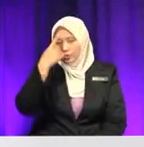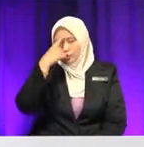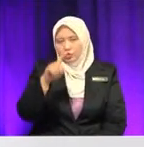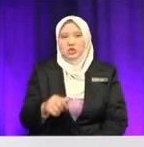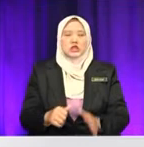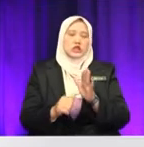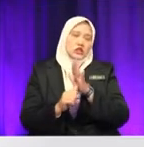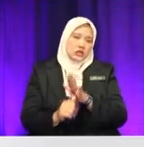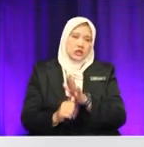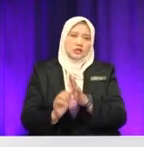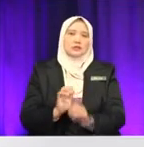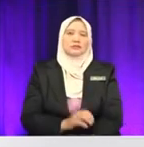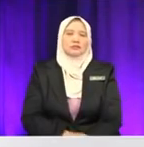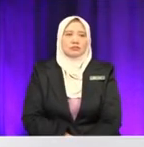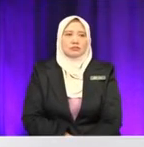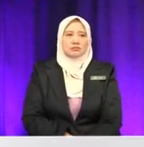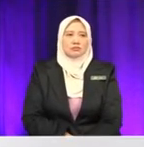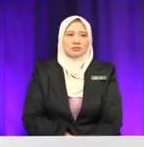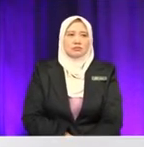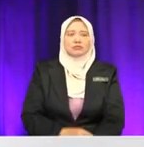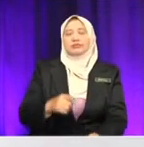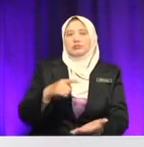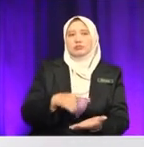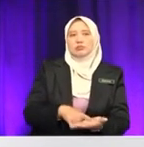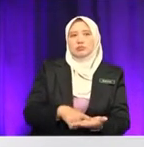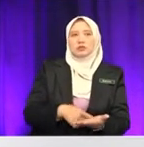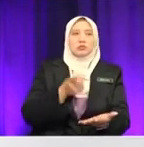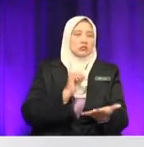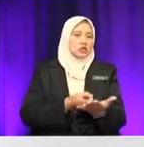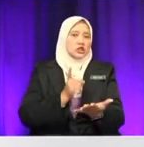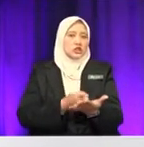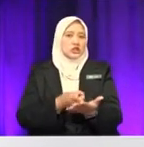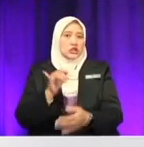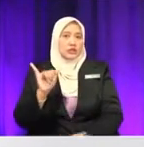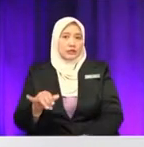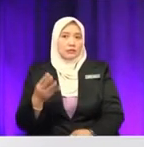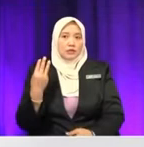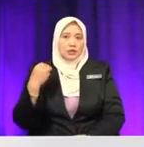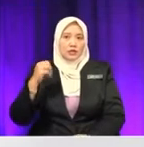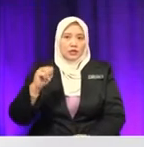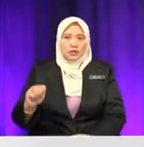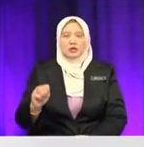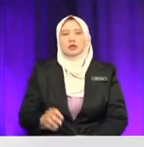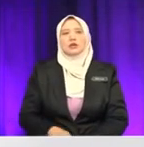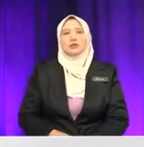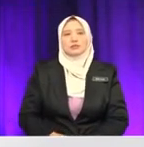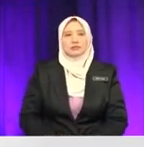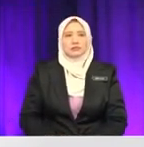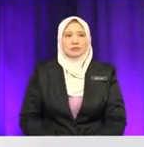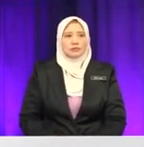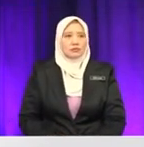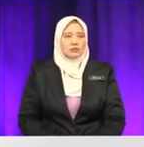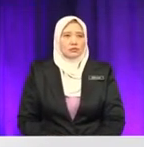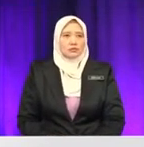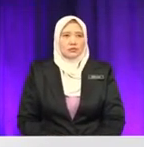All right. So that was the end of the discussion. Mm-hmm. So Tivia, obviously you could see that they had two sentences of each. Yep.